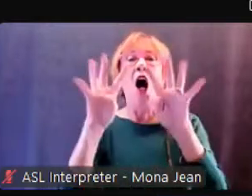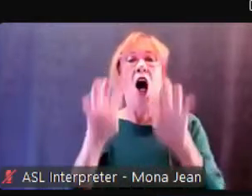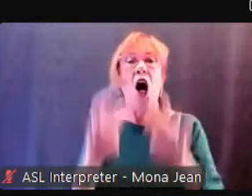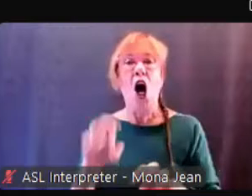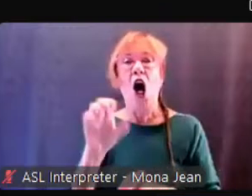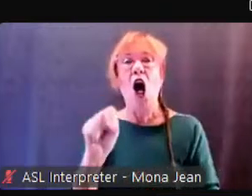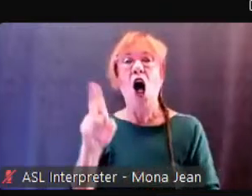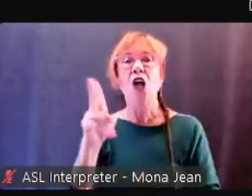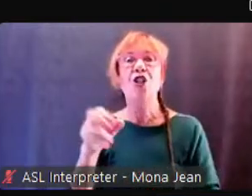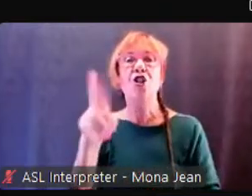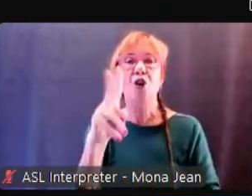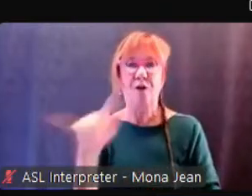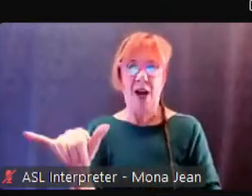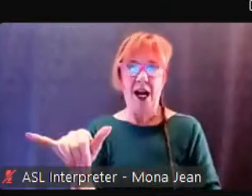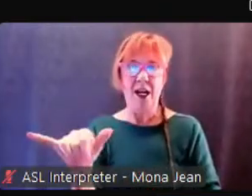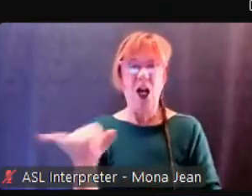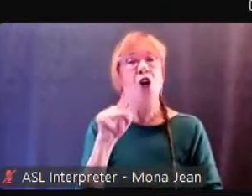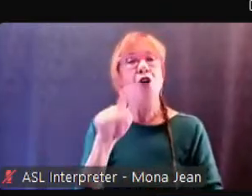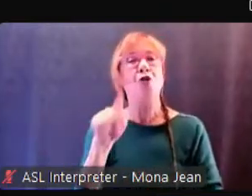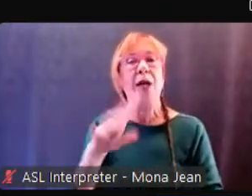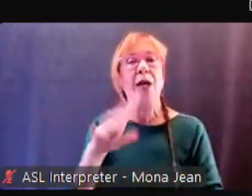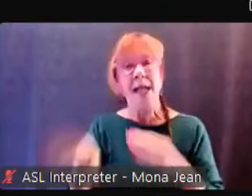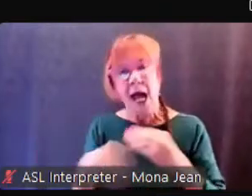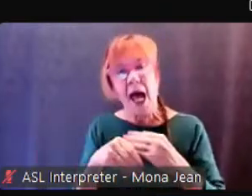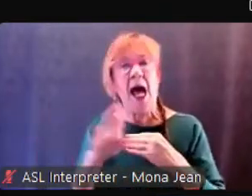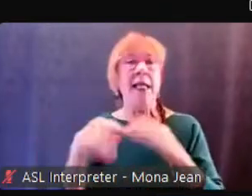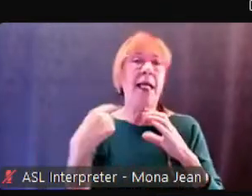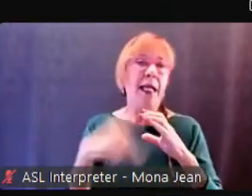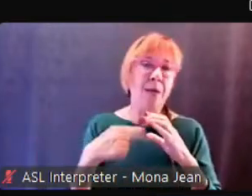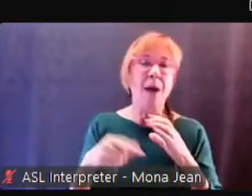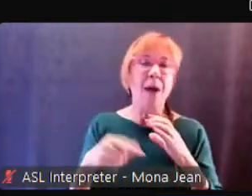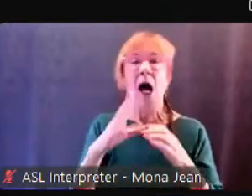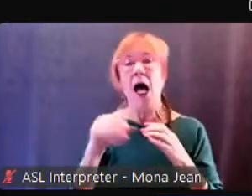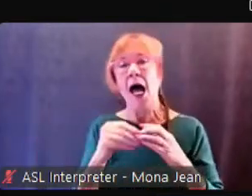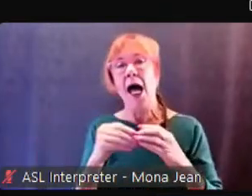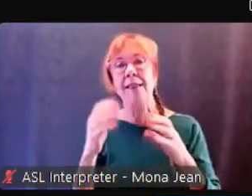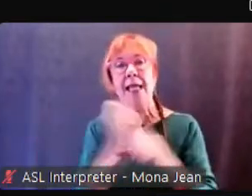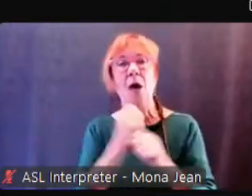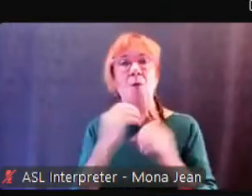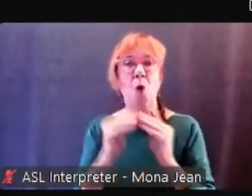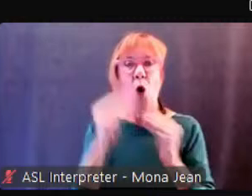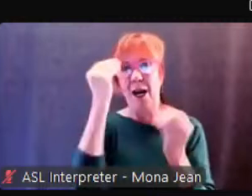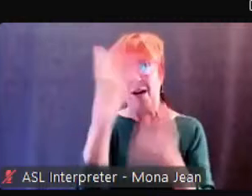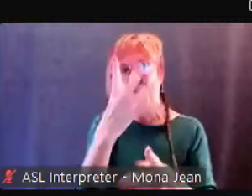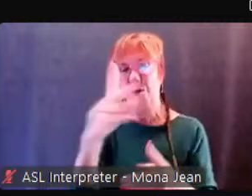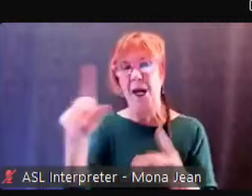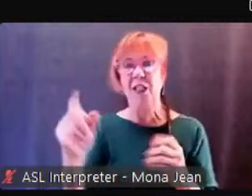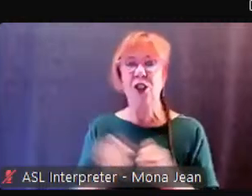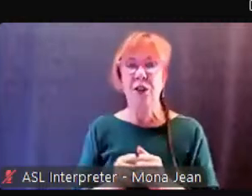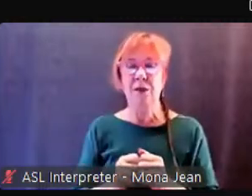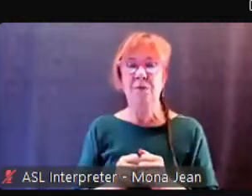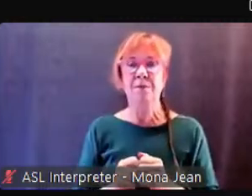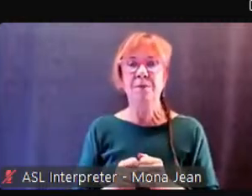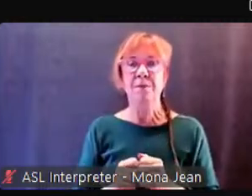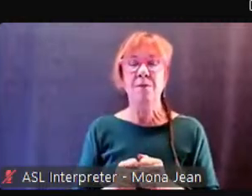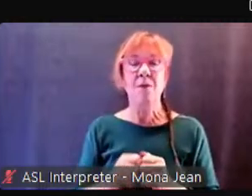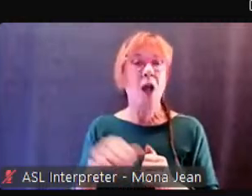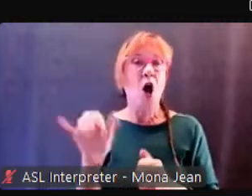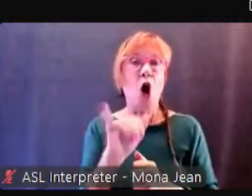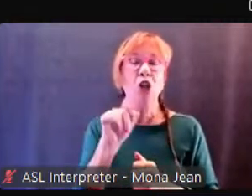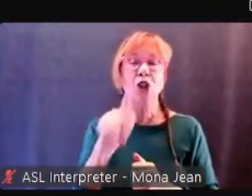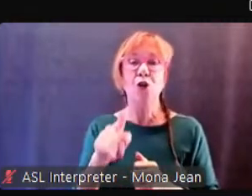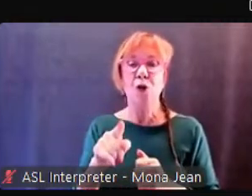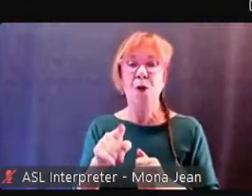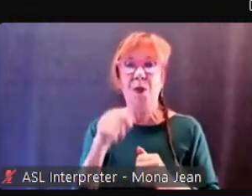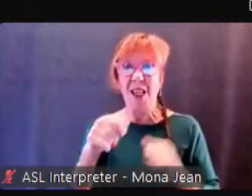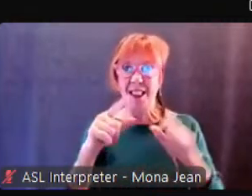receive follow-up communications related to Los Angeles County's recovery efforts in Altadena. You can also